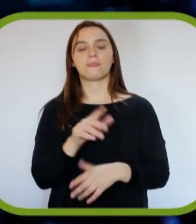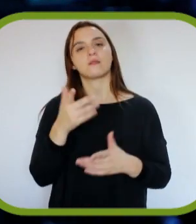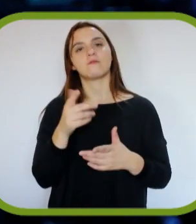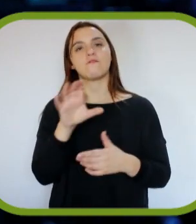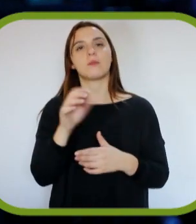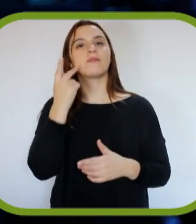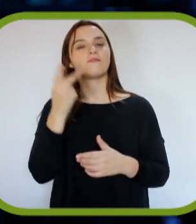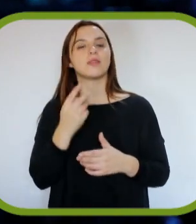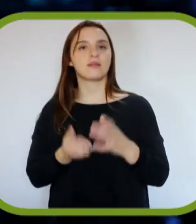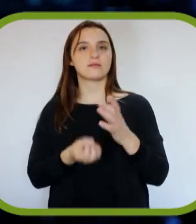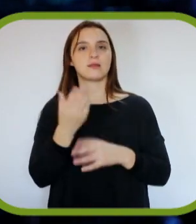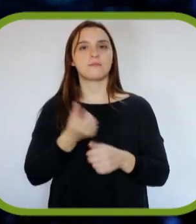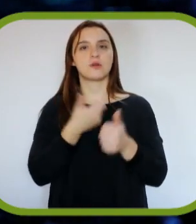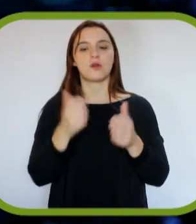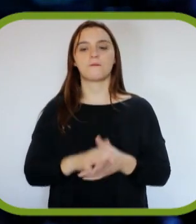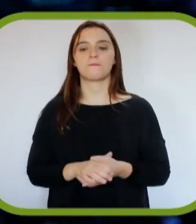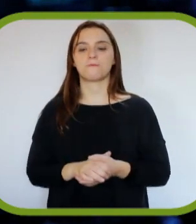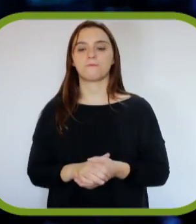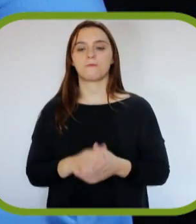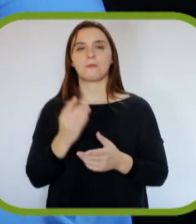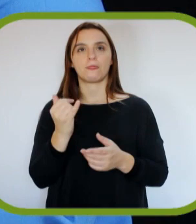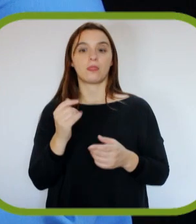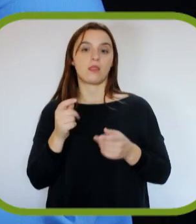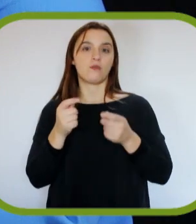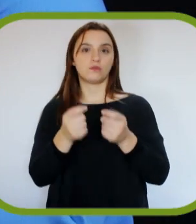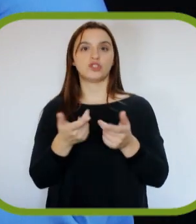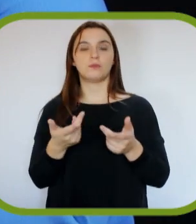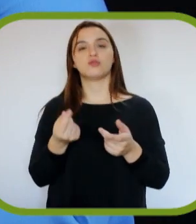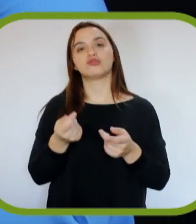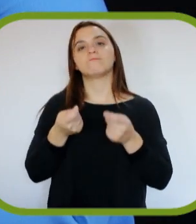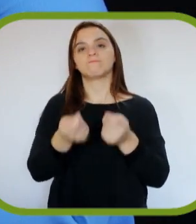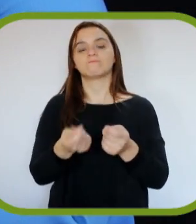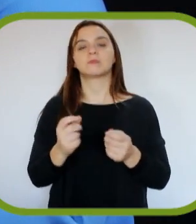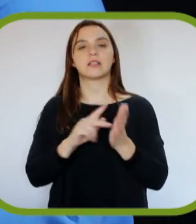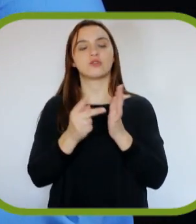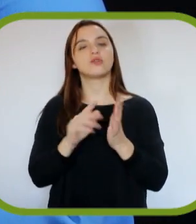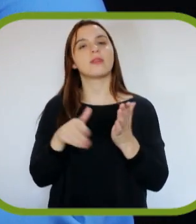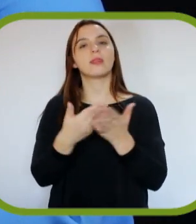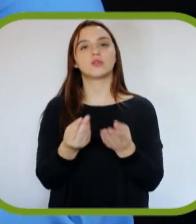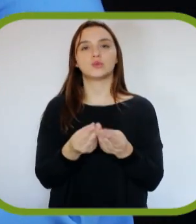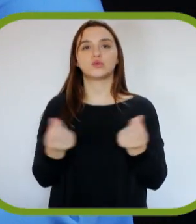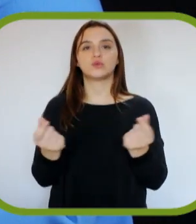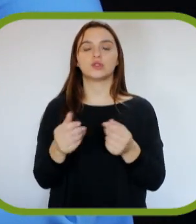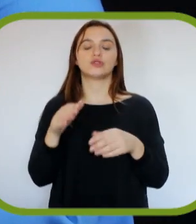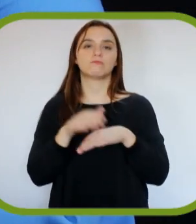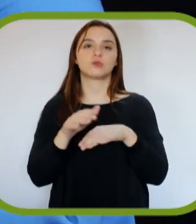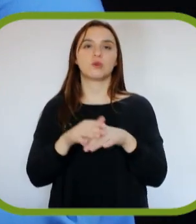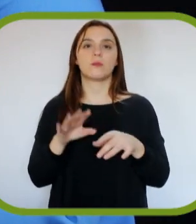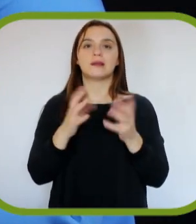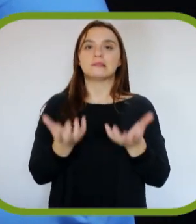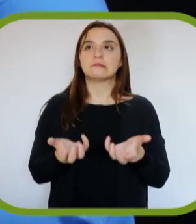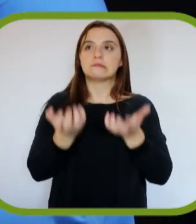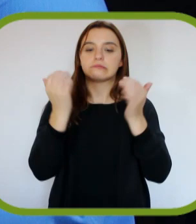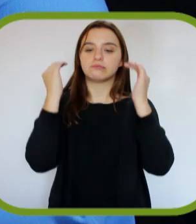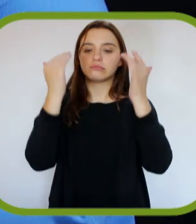their livelihoods as well at the same time. Although advancements in technology are often associated with offering solutions to global